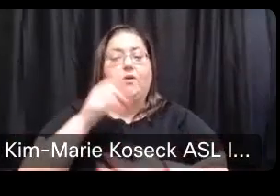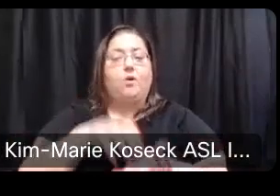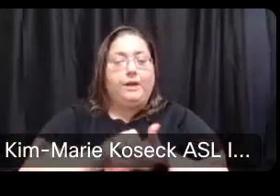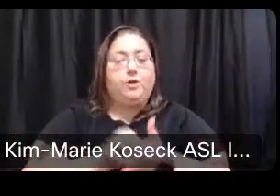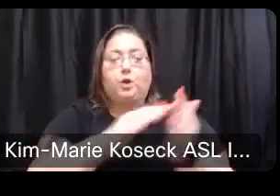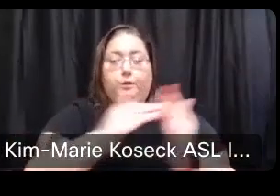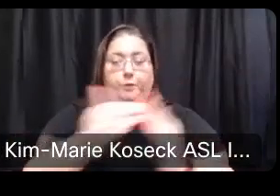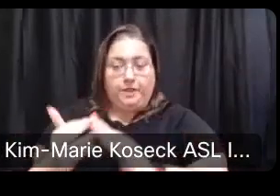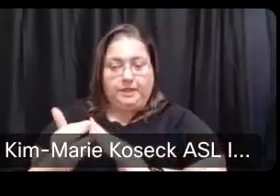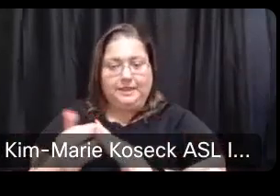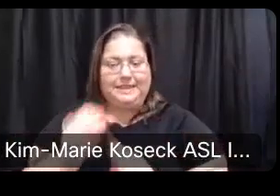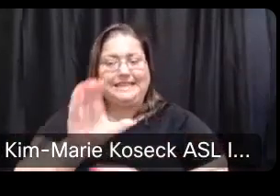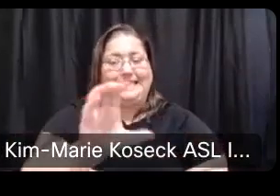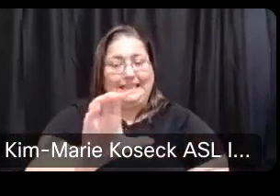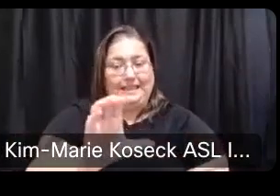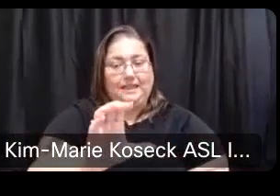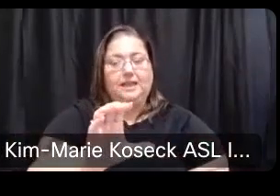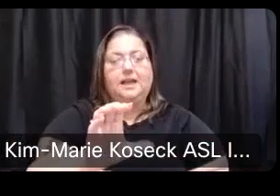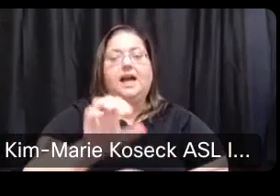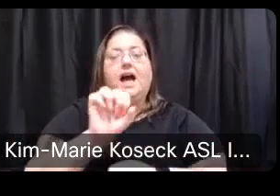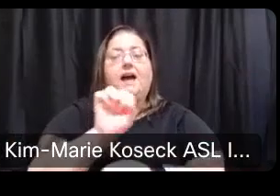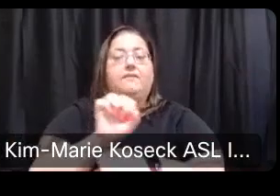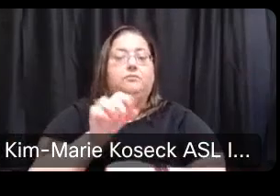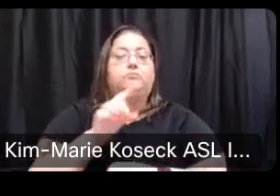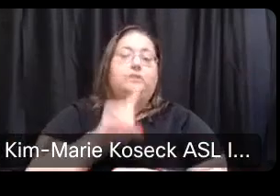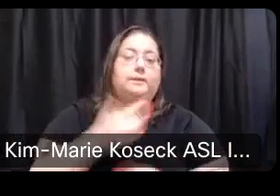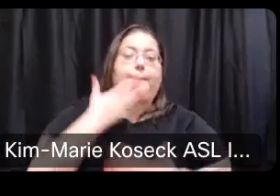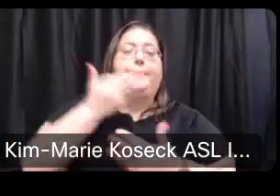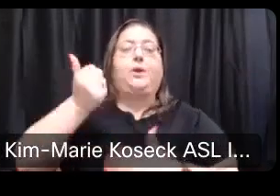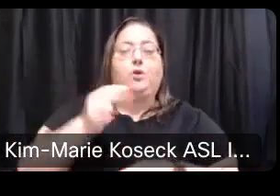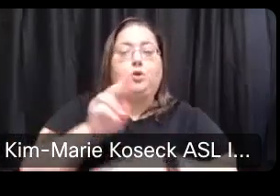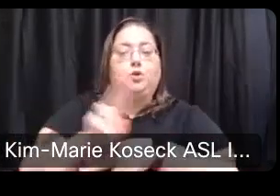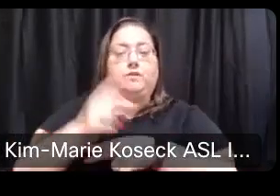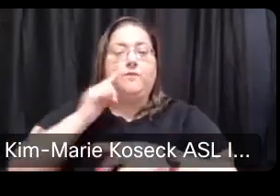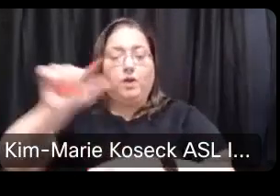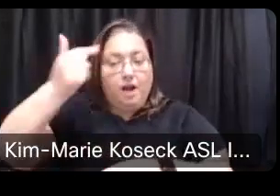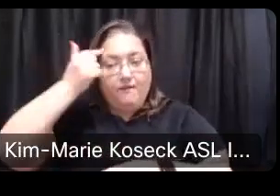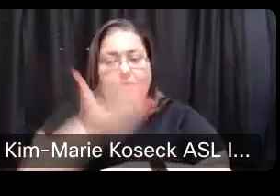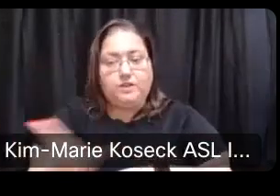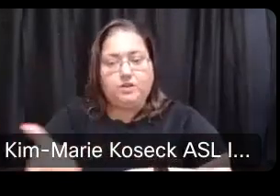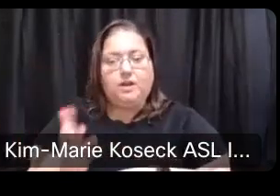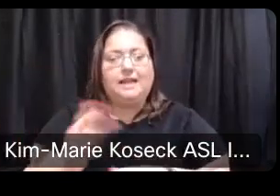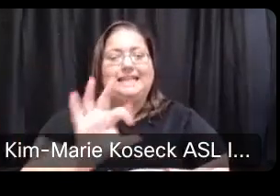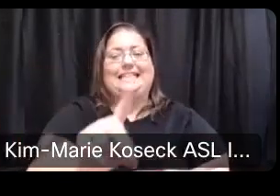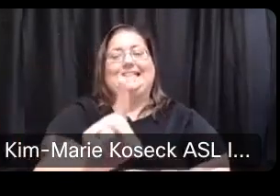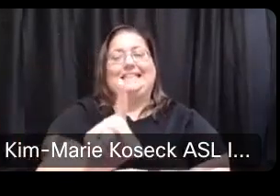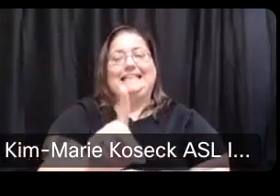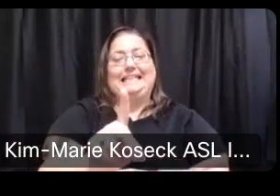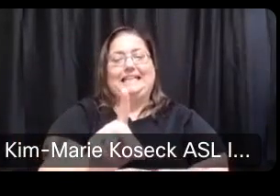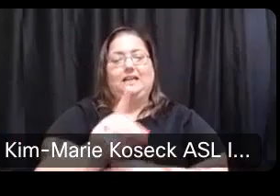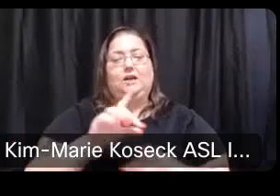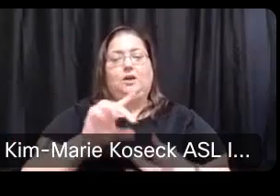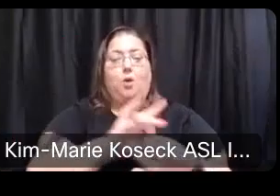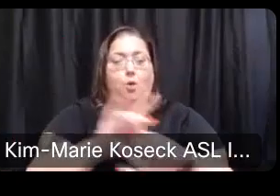third option, C, efficient use of government resources. D, the fourth option,